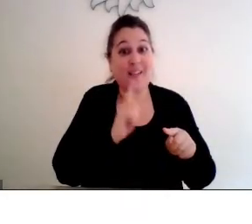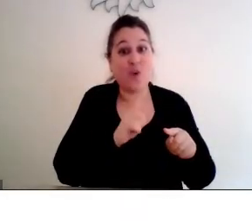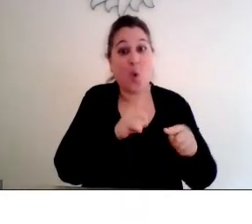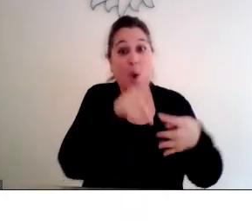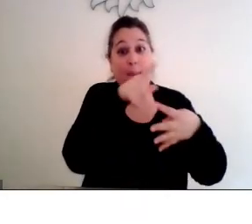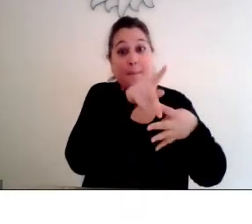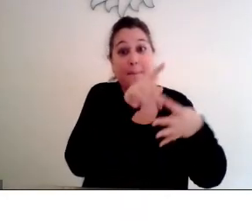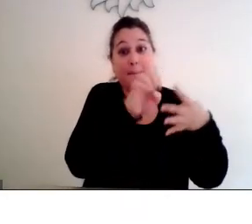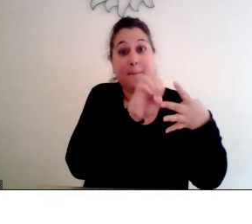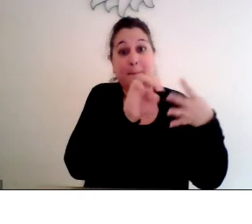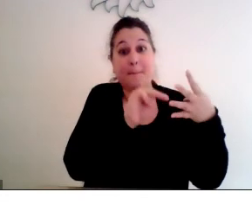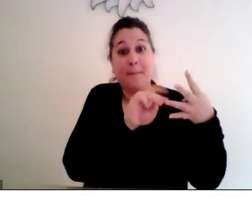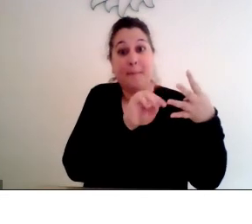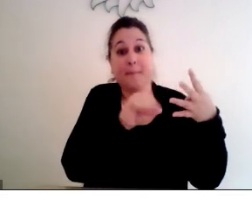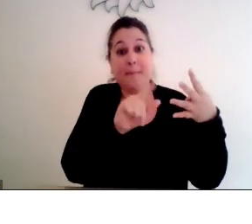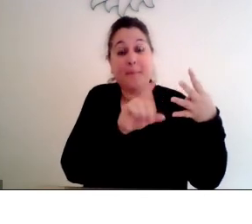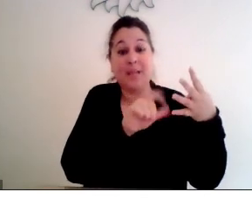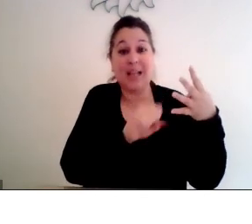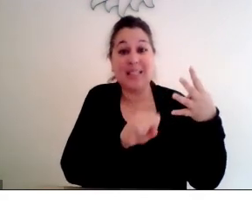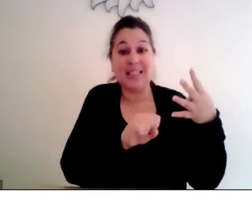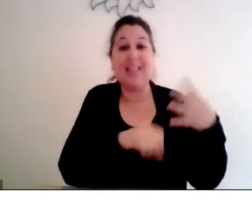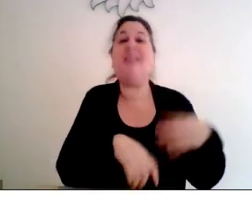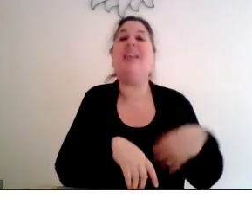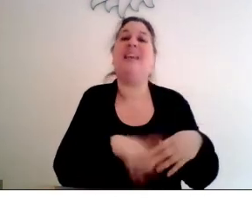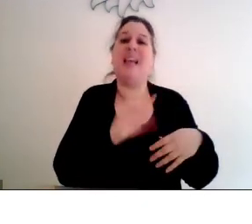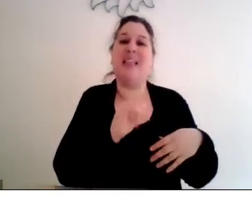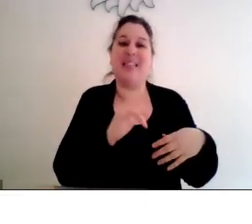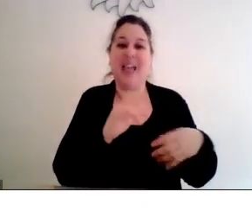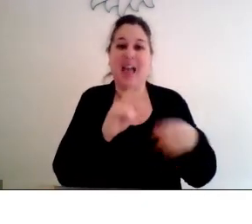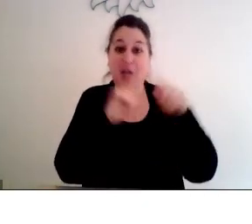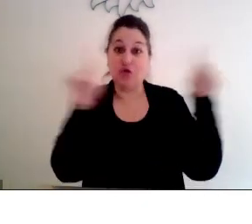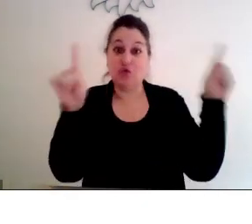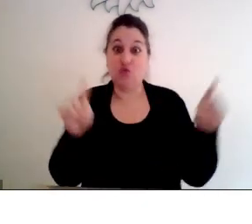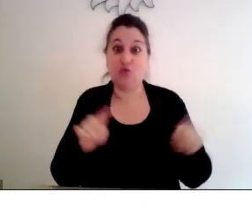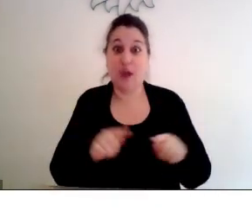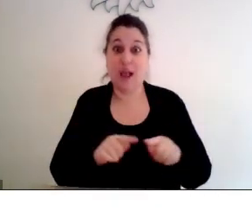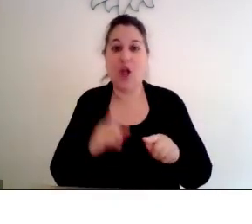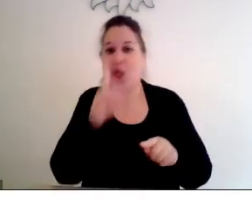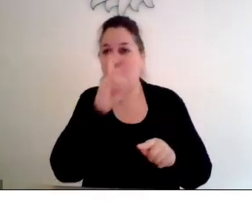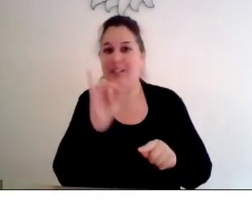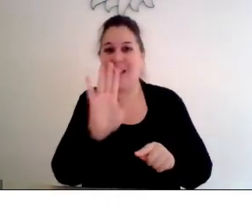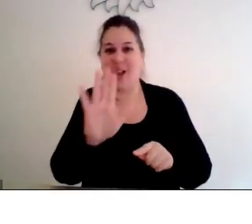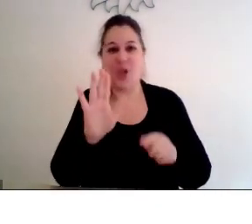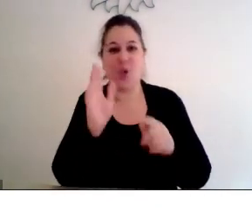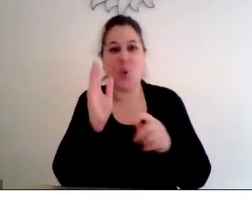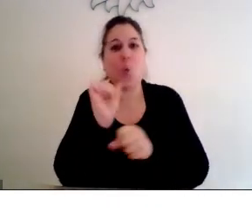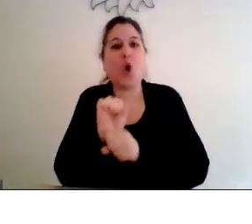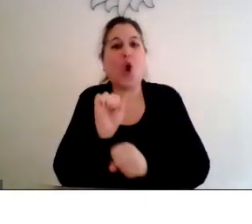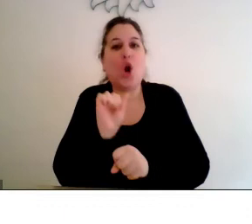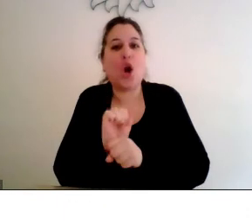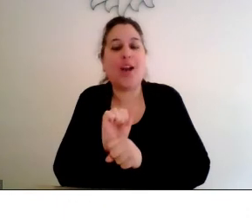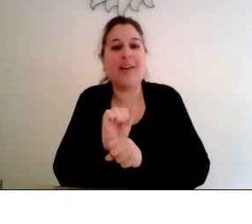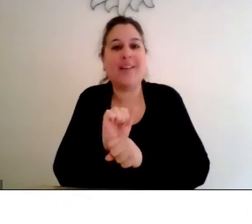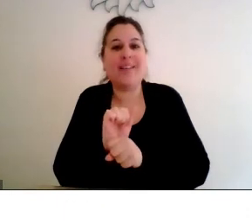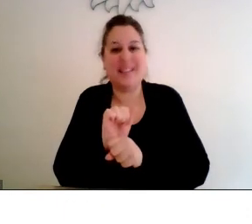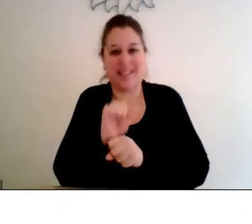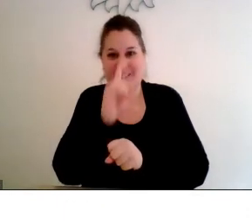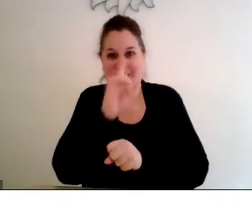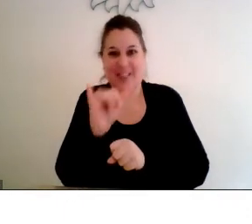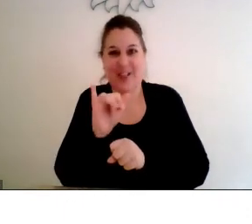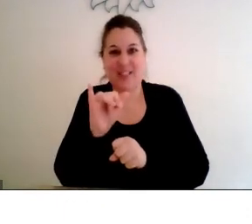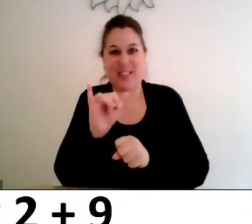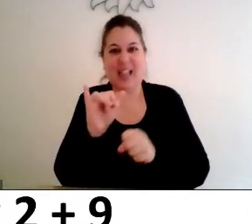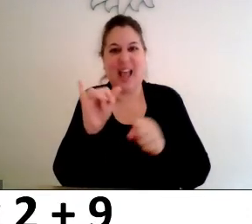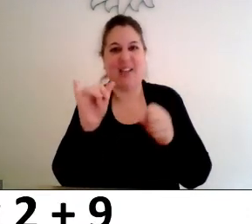to one number in the very end. Okay, I even had a student call this a Dorito before. Okay, so after